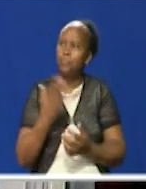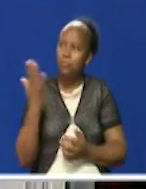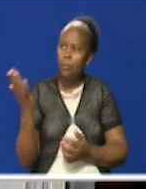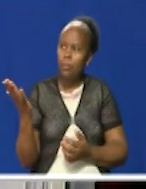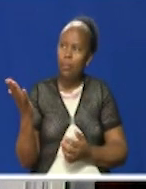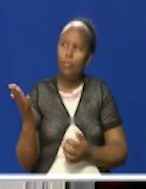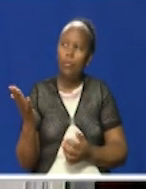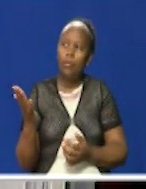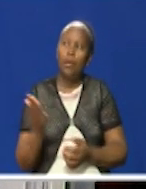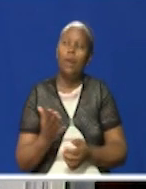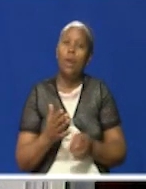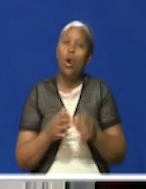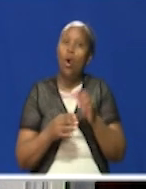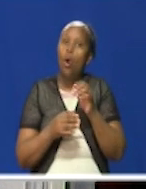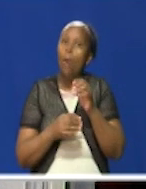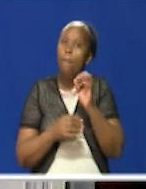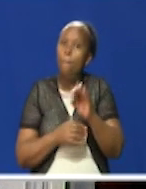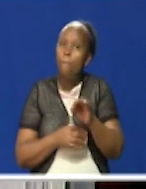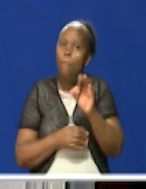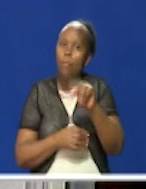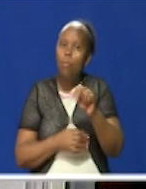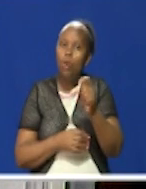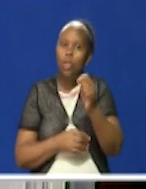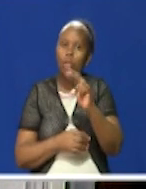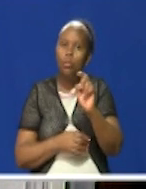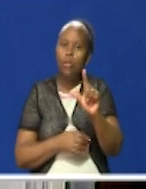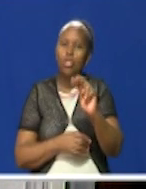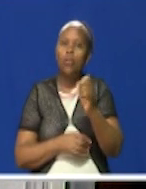the multiples of 3 are